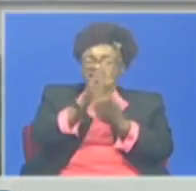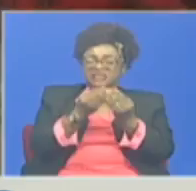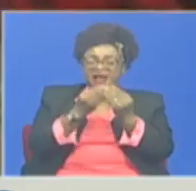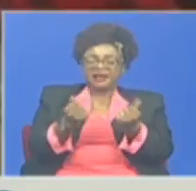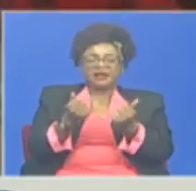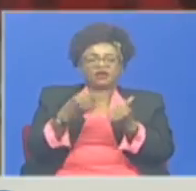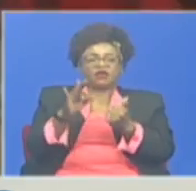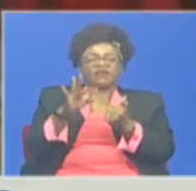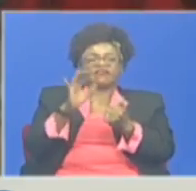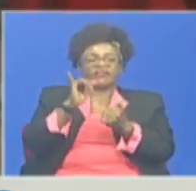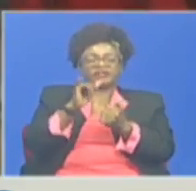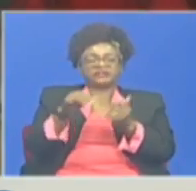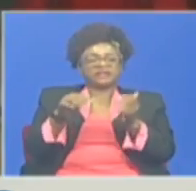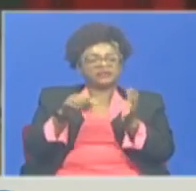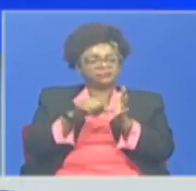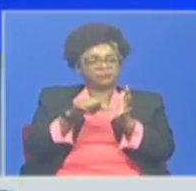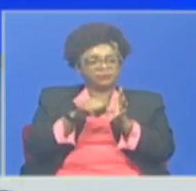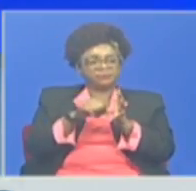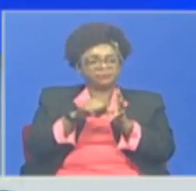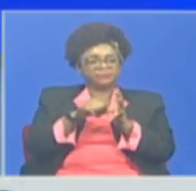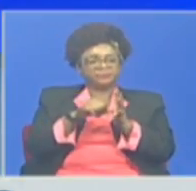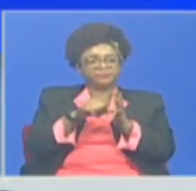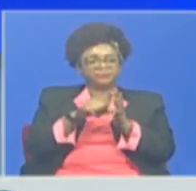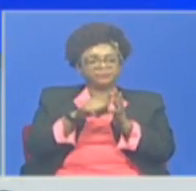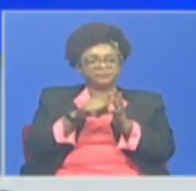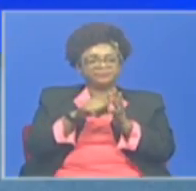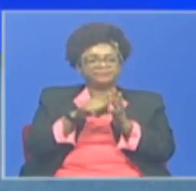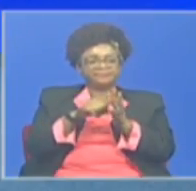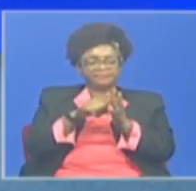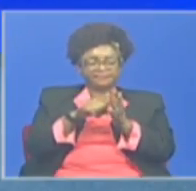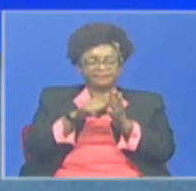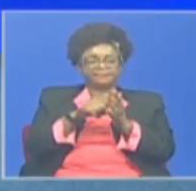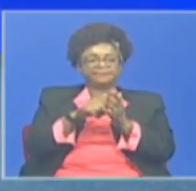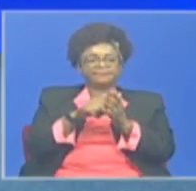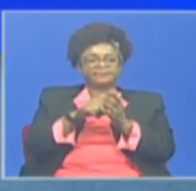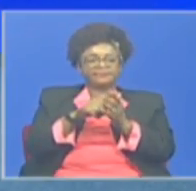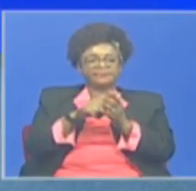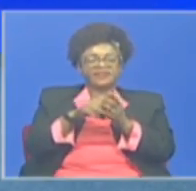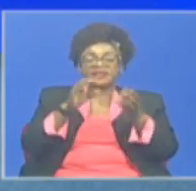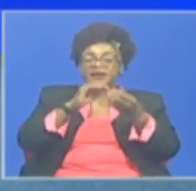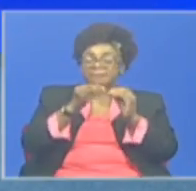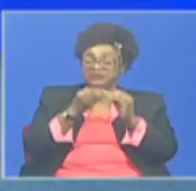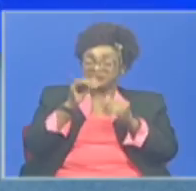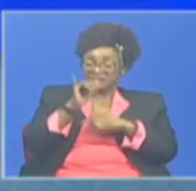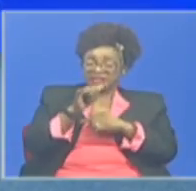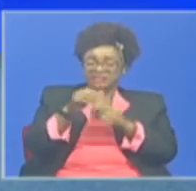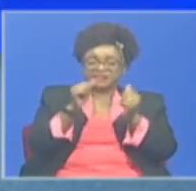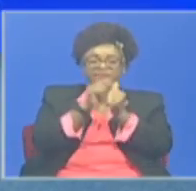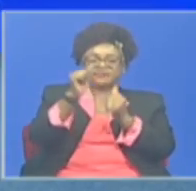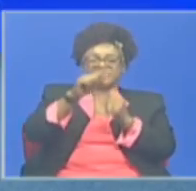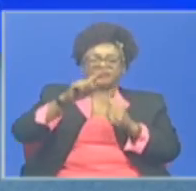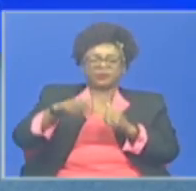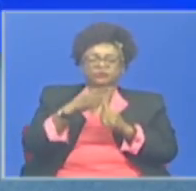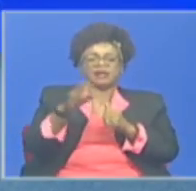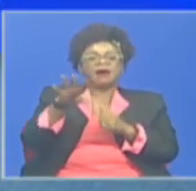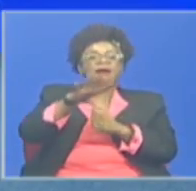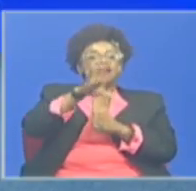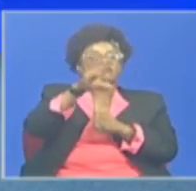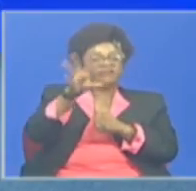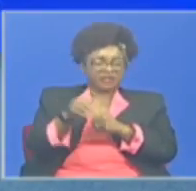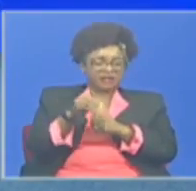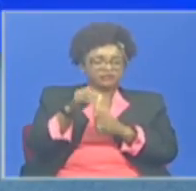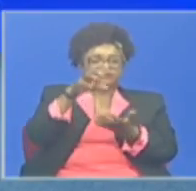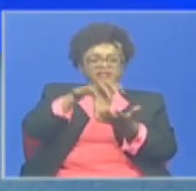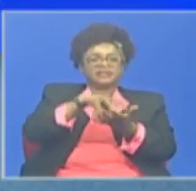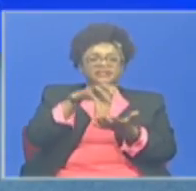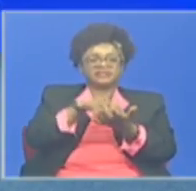the epidemic. Well, just a small correction. The numbers reported there that 15,000 is actually Africa of cases, and